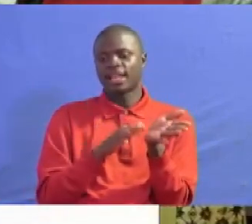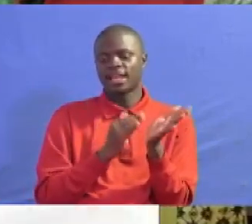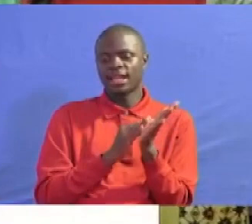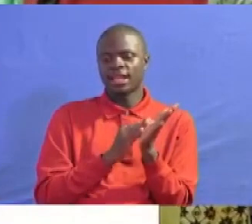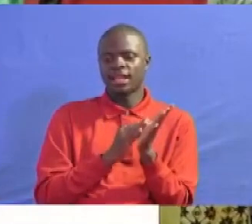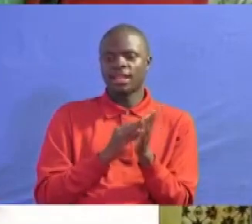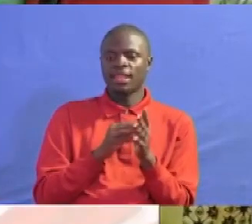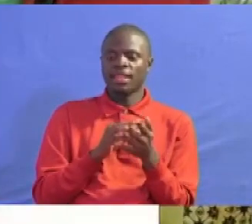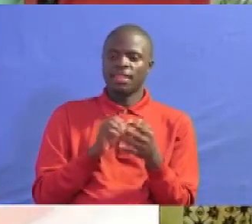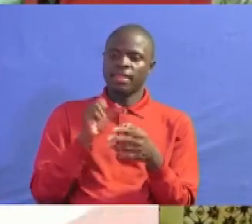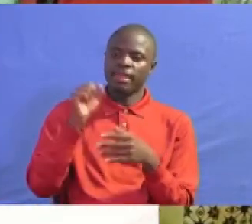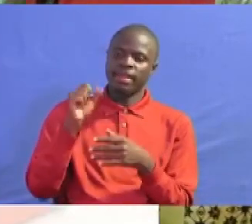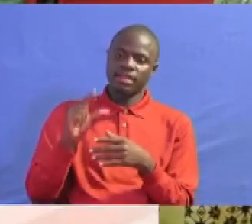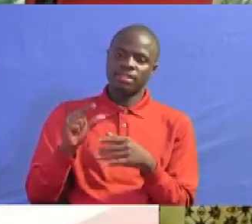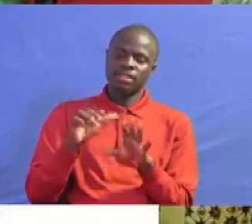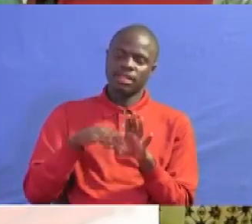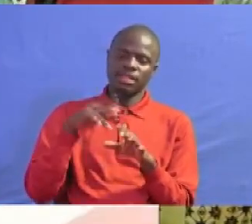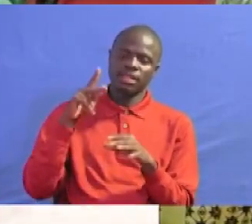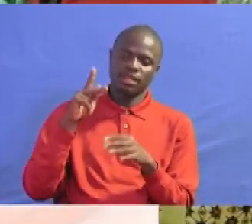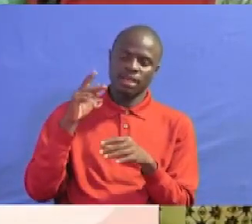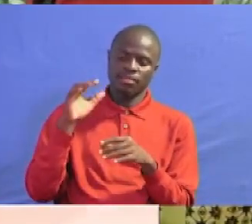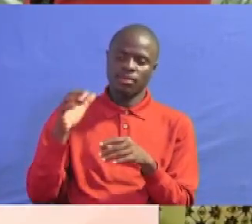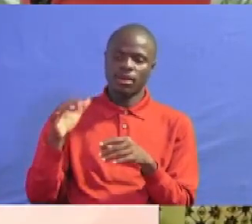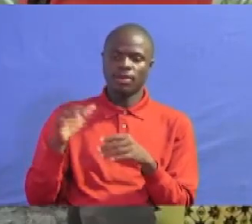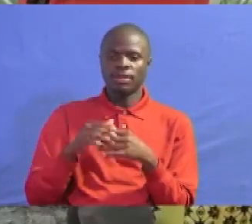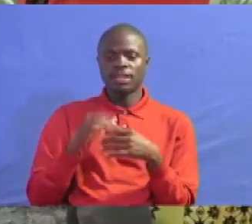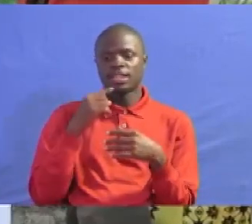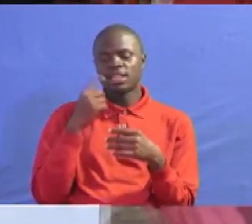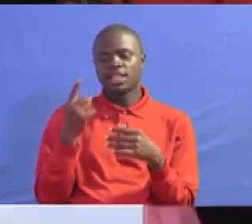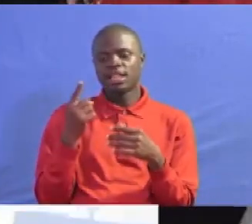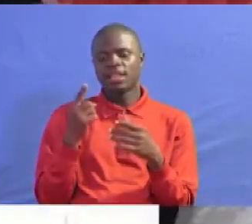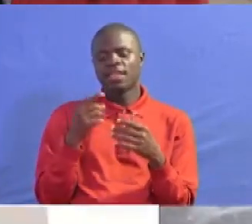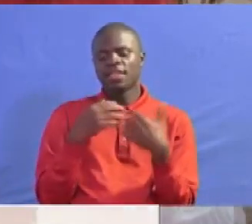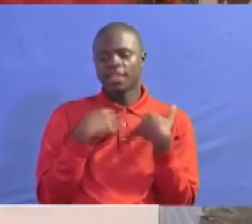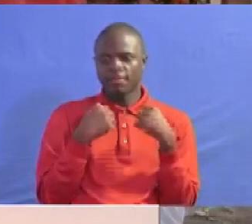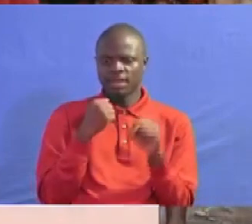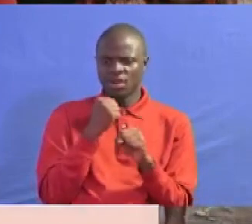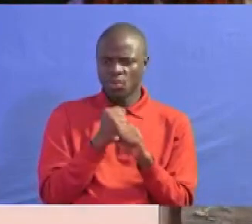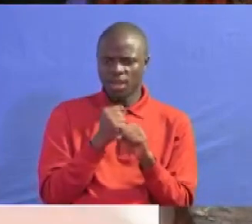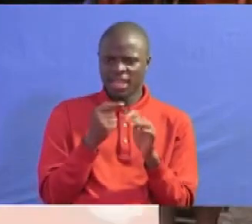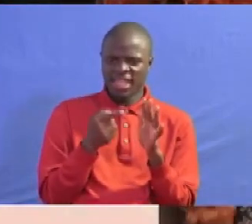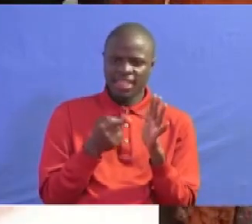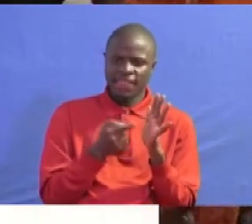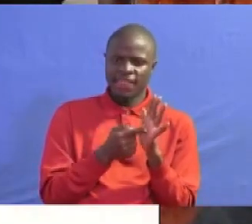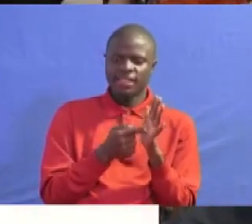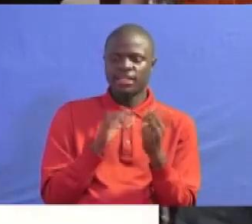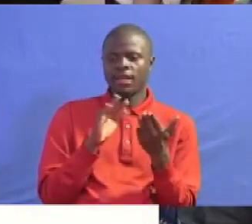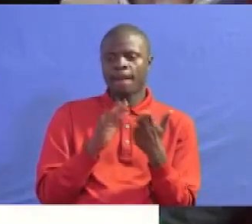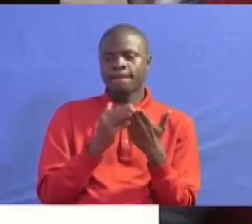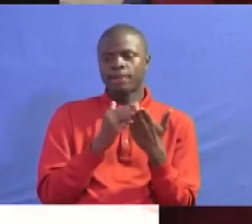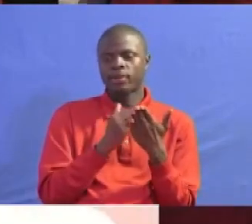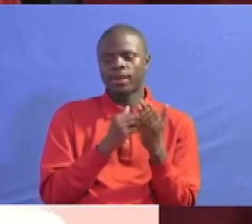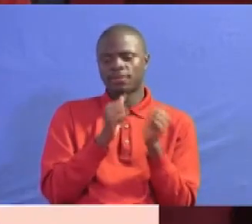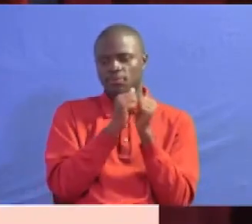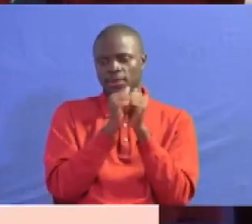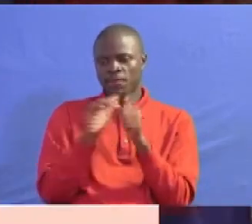Mutai, mkatibu wa Gain County ya Kiambu, amesema kuwa wamekuwa wakifanya miradi kadhaa kwa ushirikiano na serikali ya kaunti